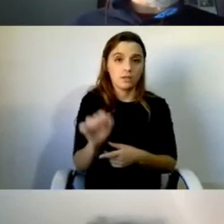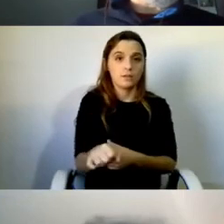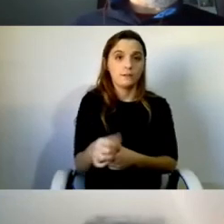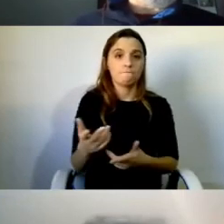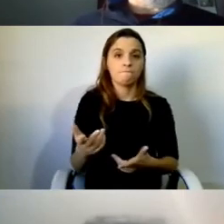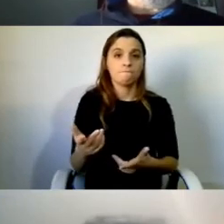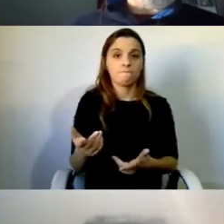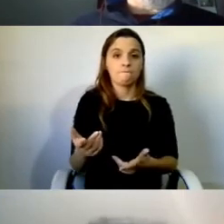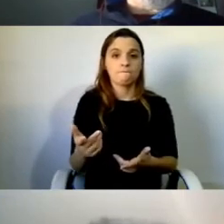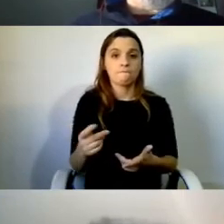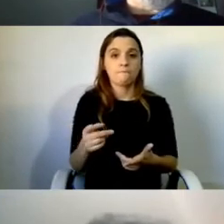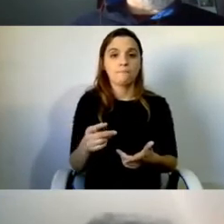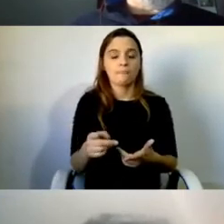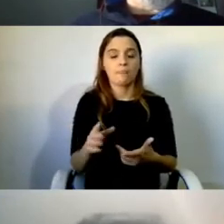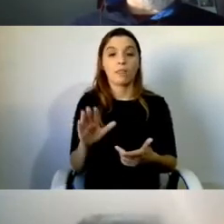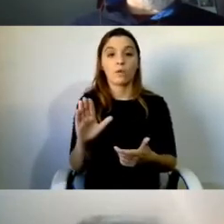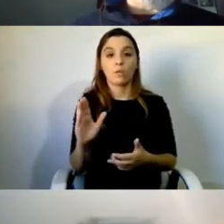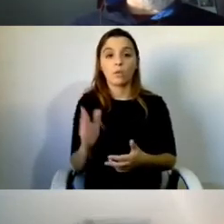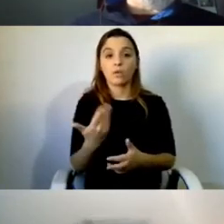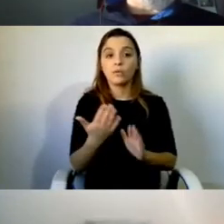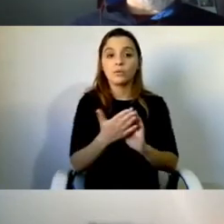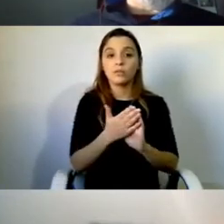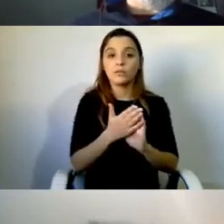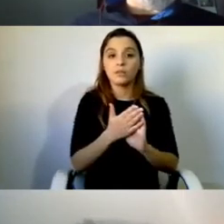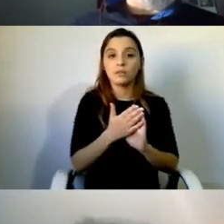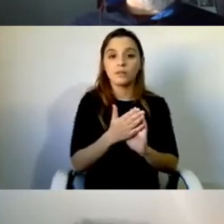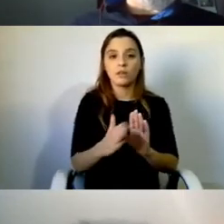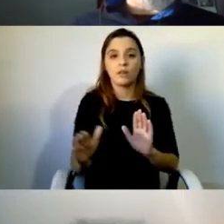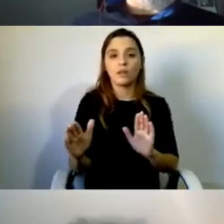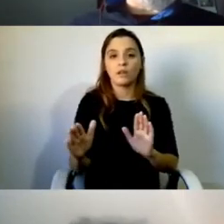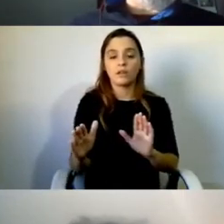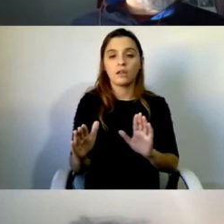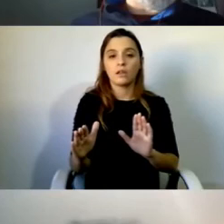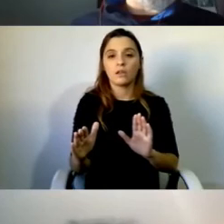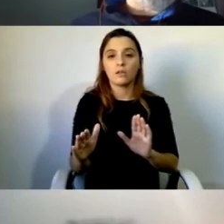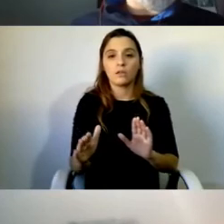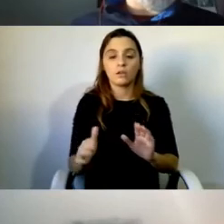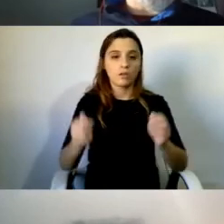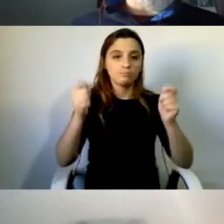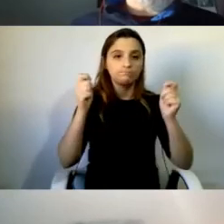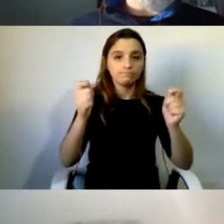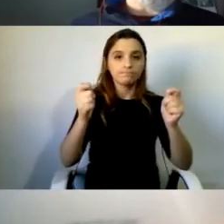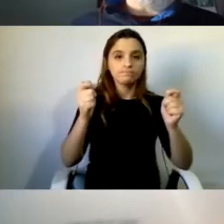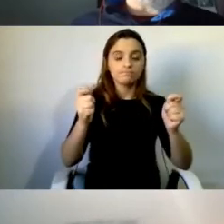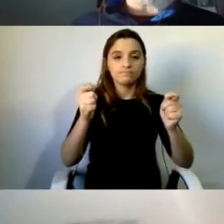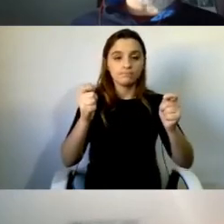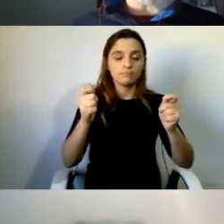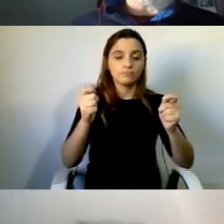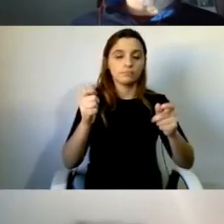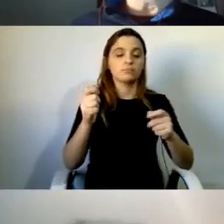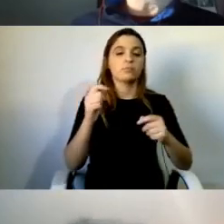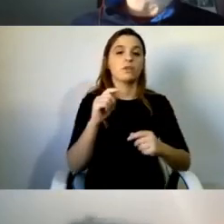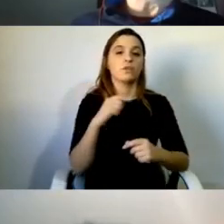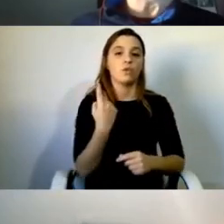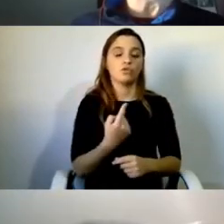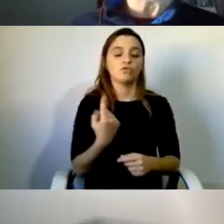out and protesting, we would stand against moms and dads,